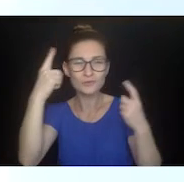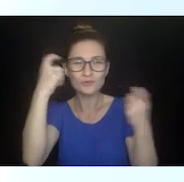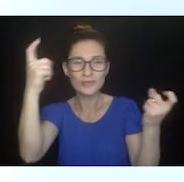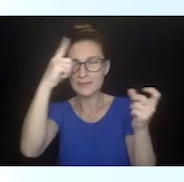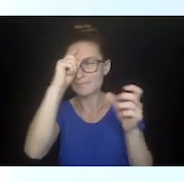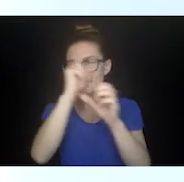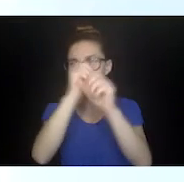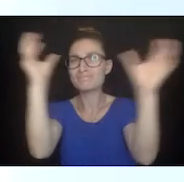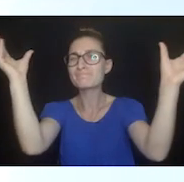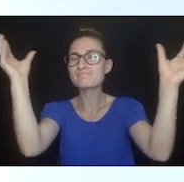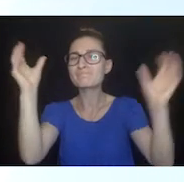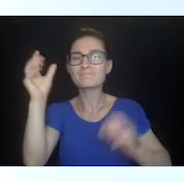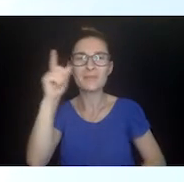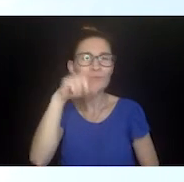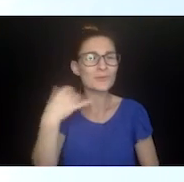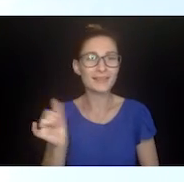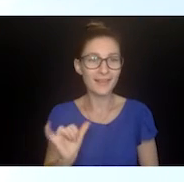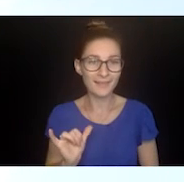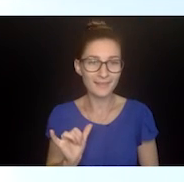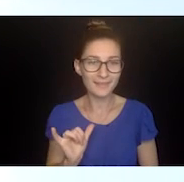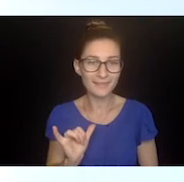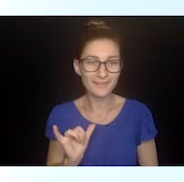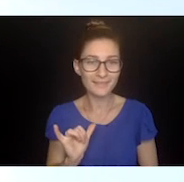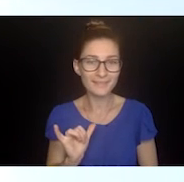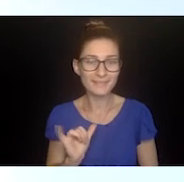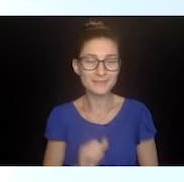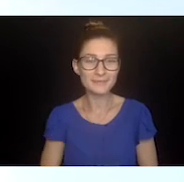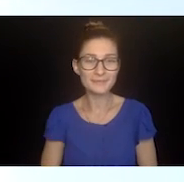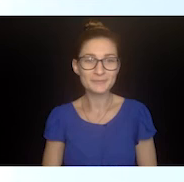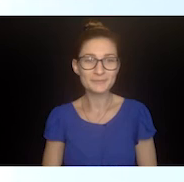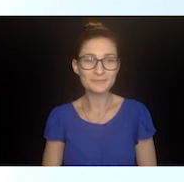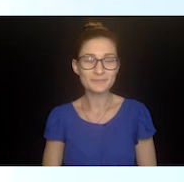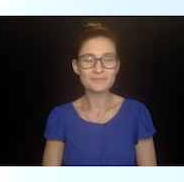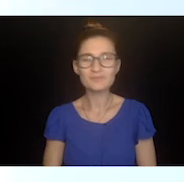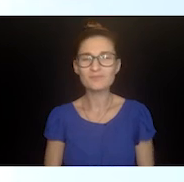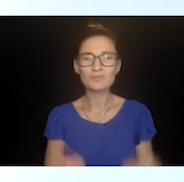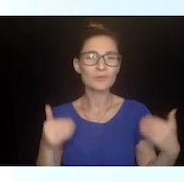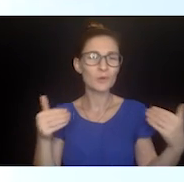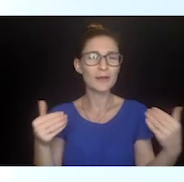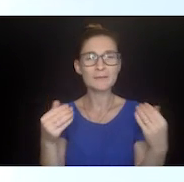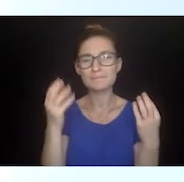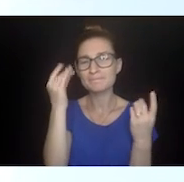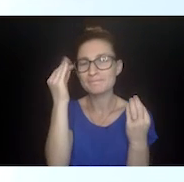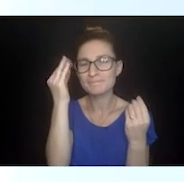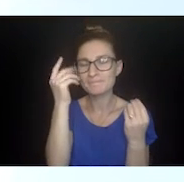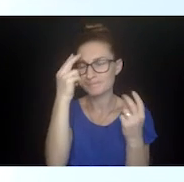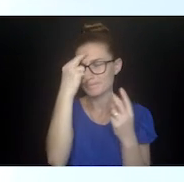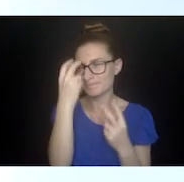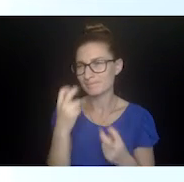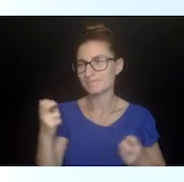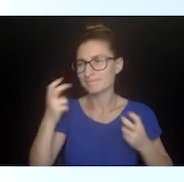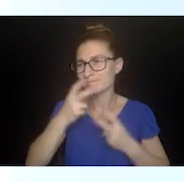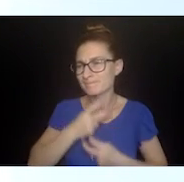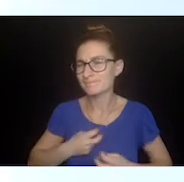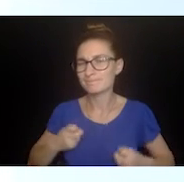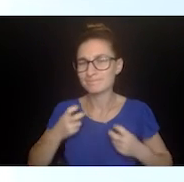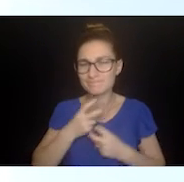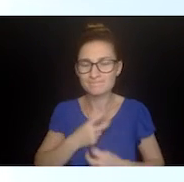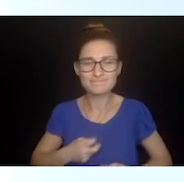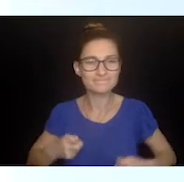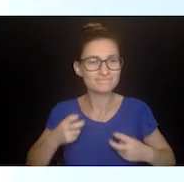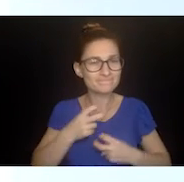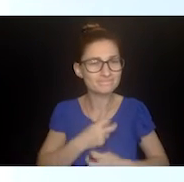a life of triumph, what does that look like to you? Just take a moment to really,